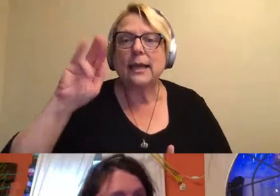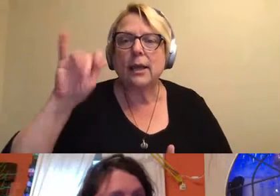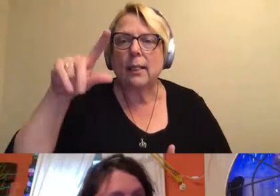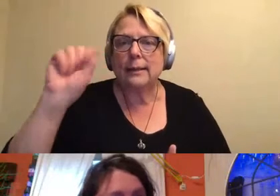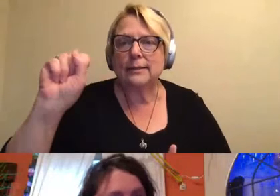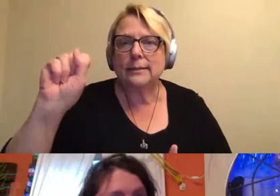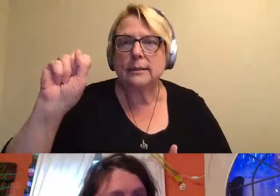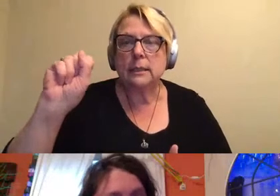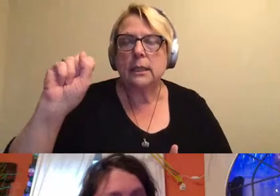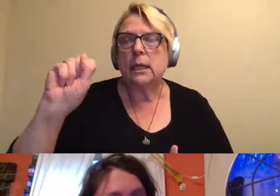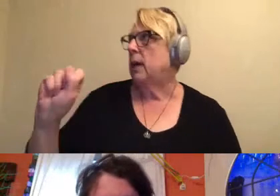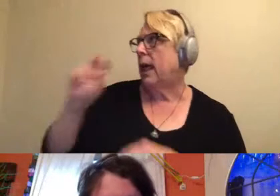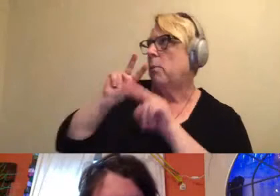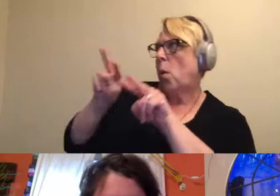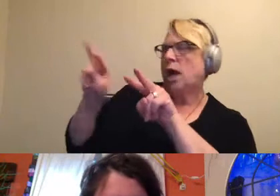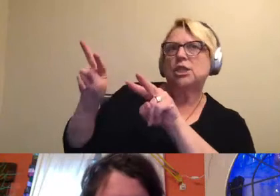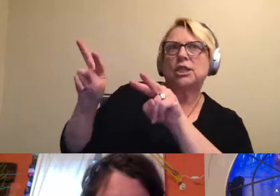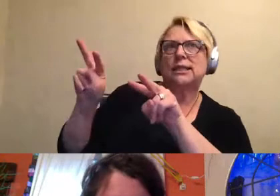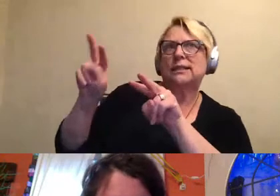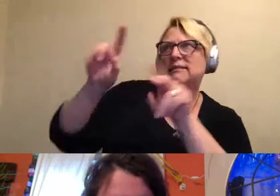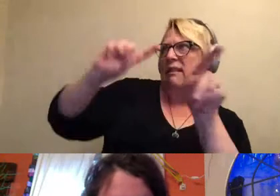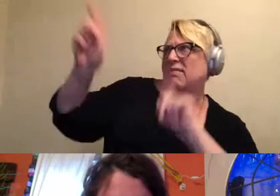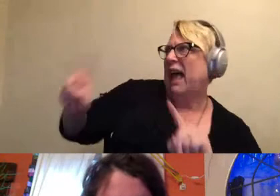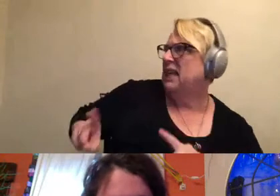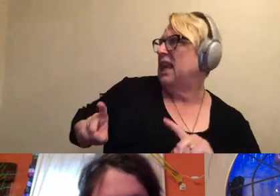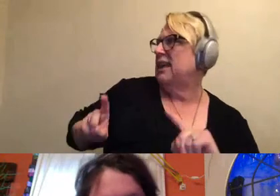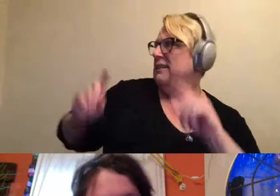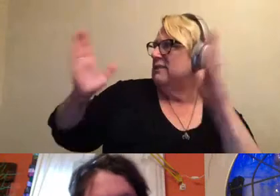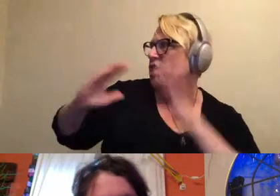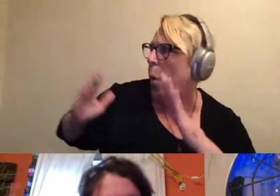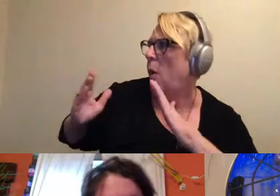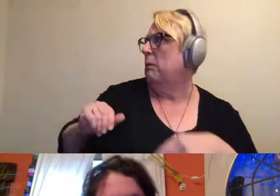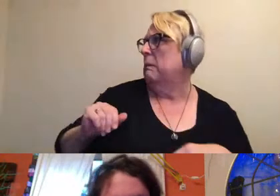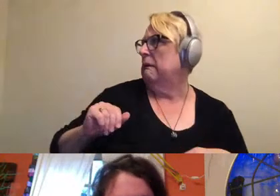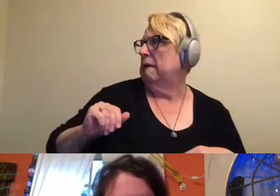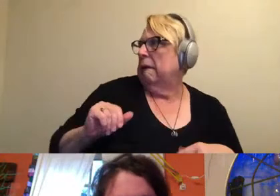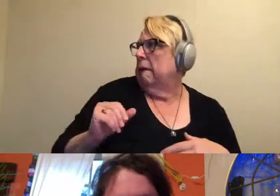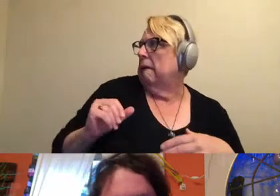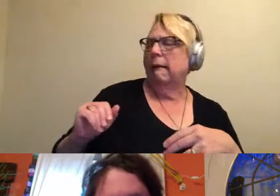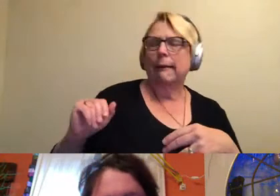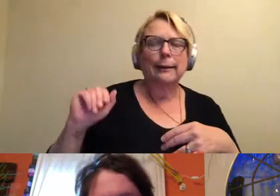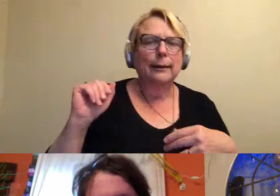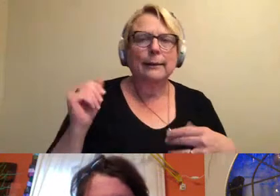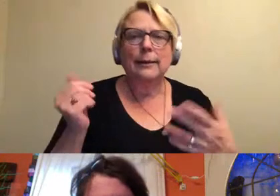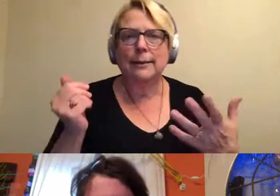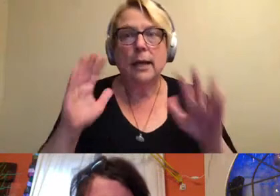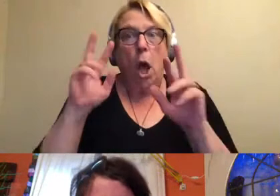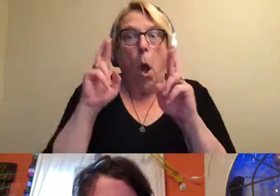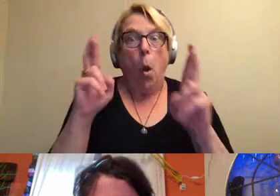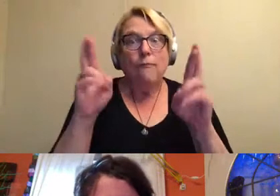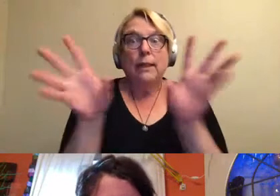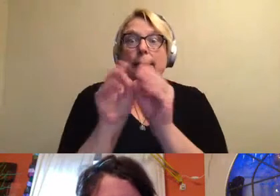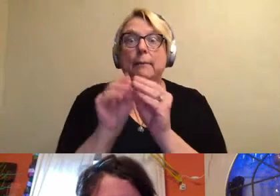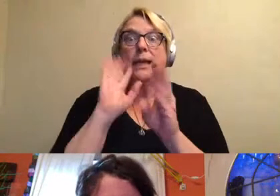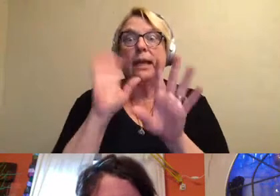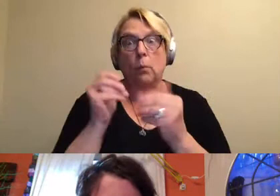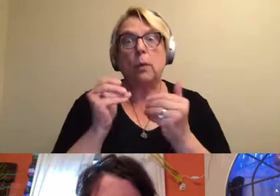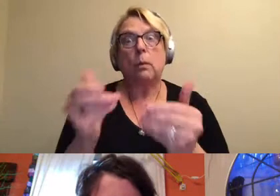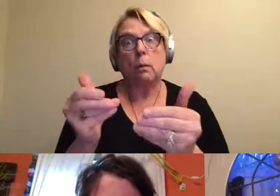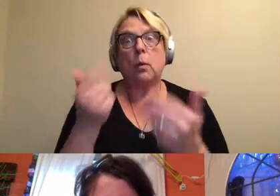lightning strike takes me out or something. We just got a storm coming through, so. Yep, I feel the same. Hopefully this works.